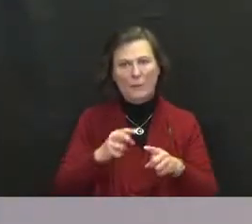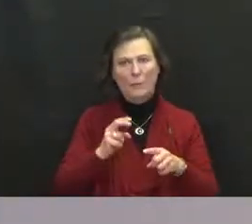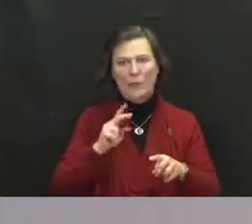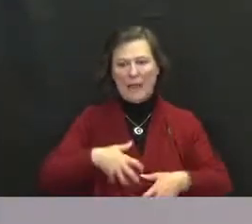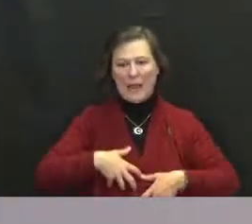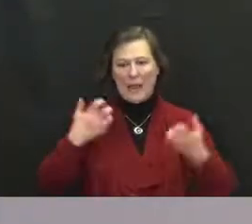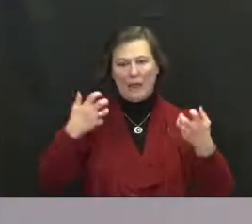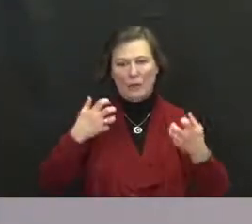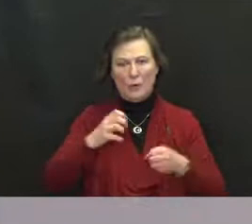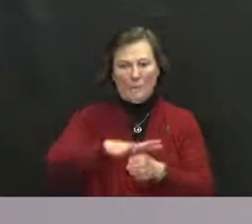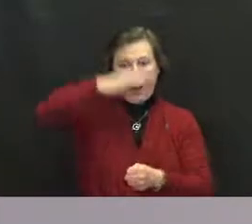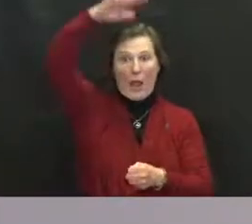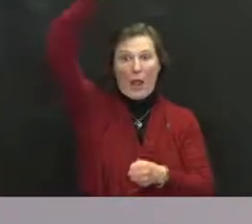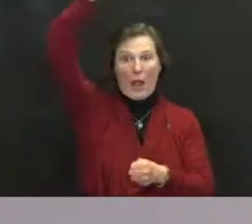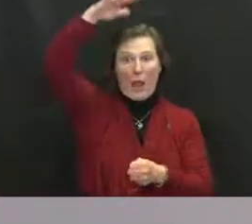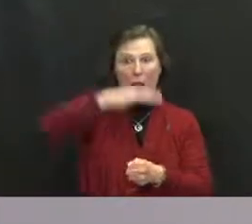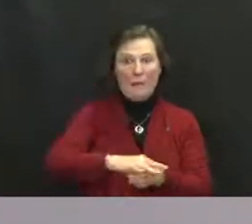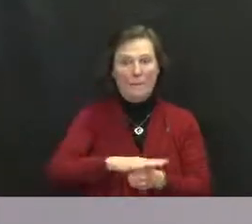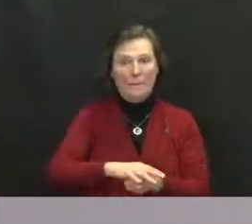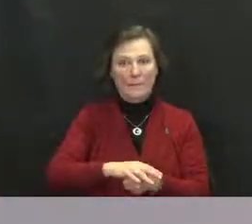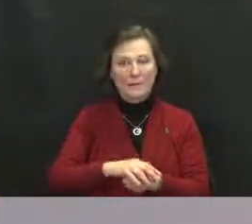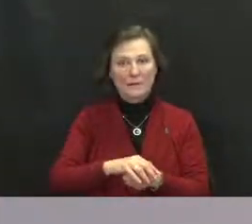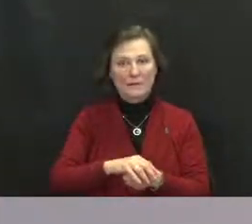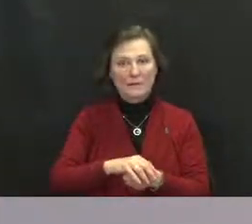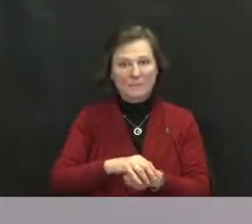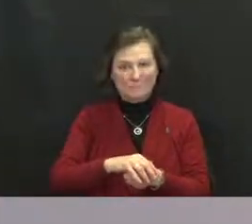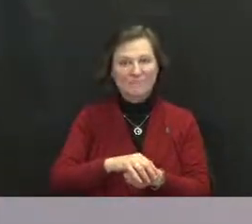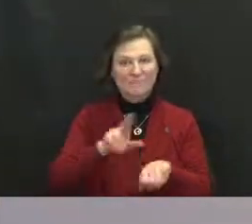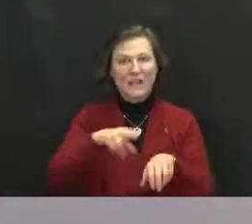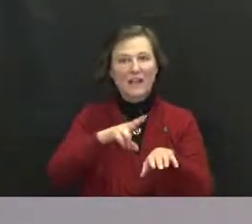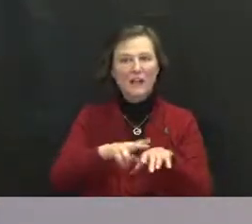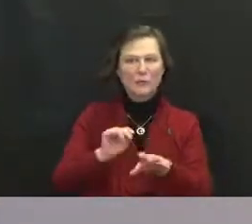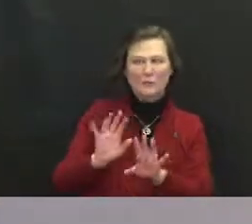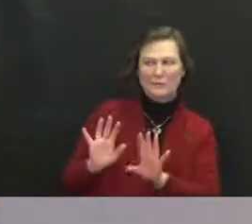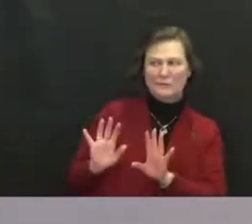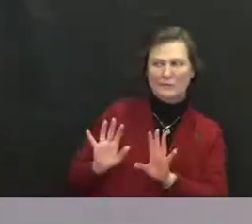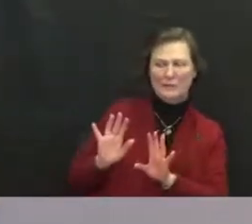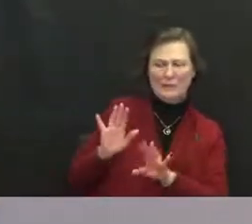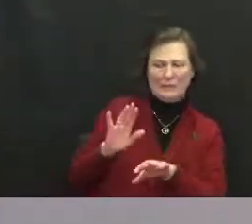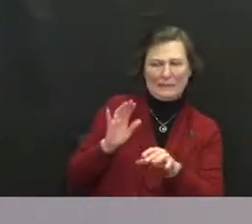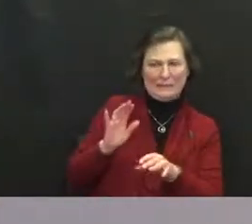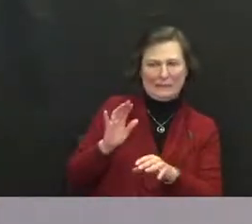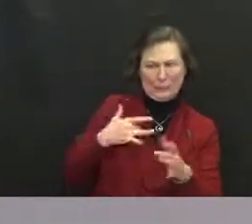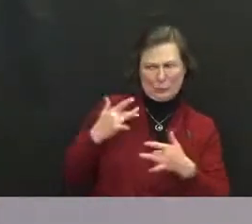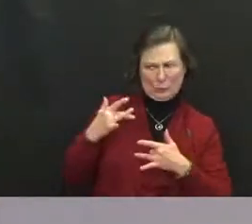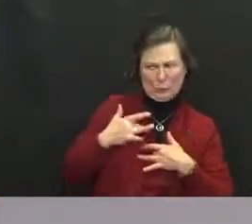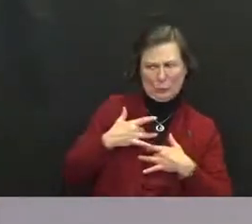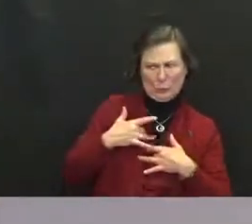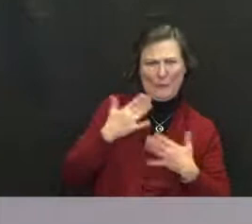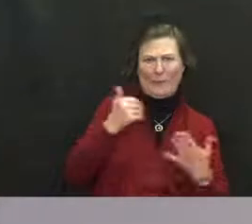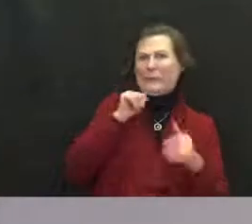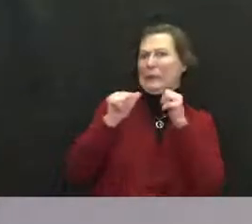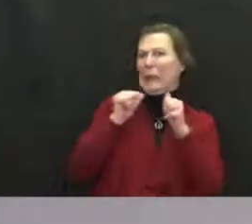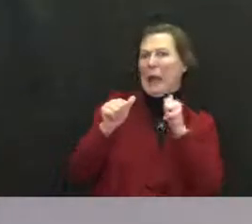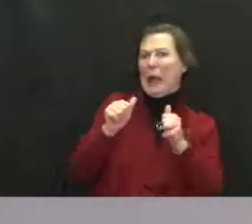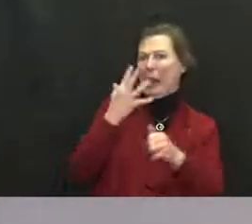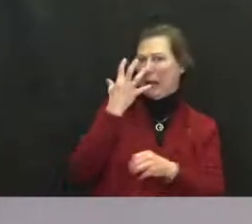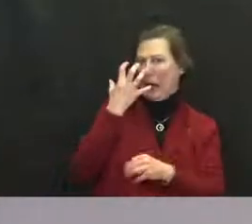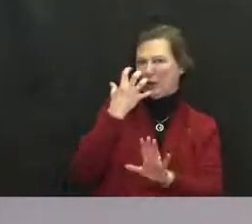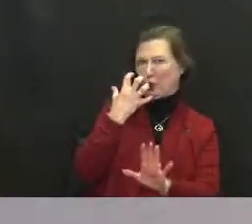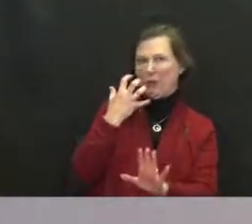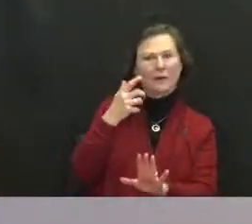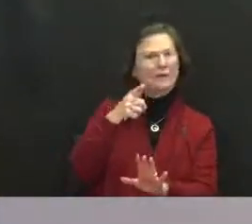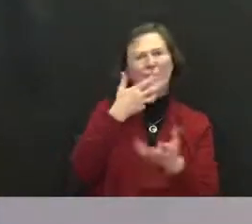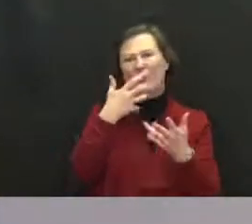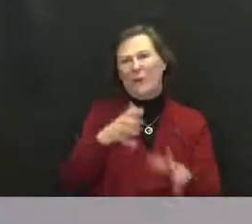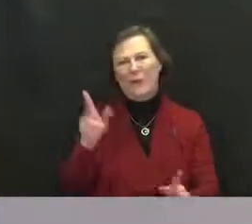unloosed. So it's natural to be wary of anger, to deny it. After all, you don't want to